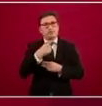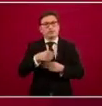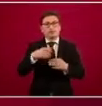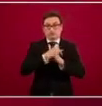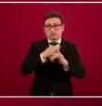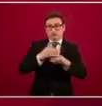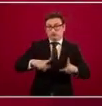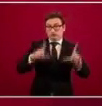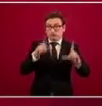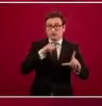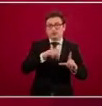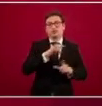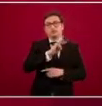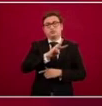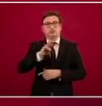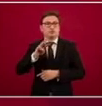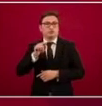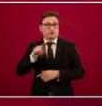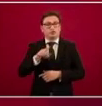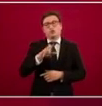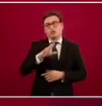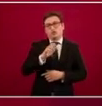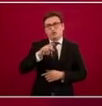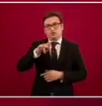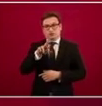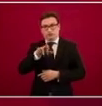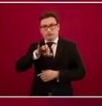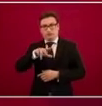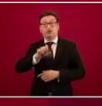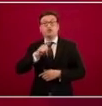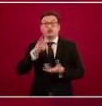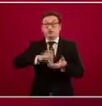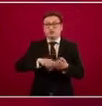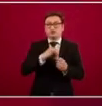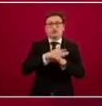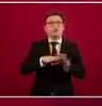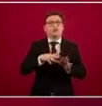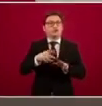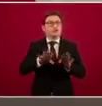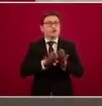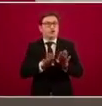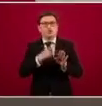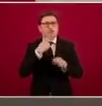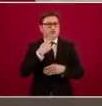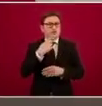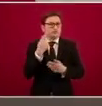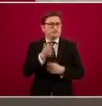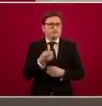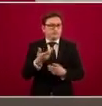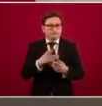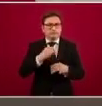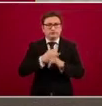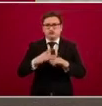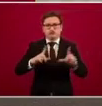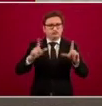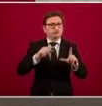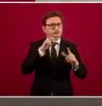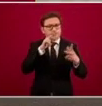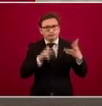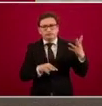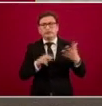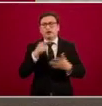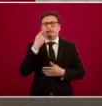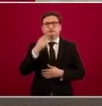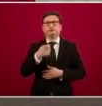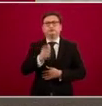today we will be presenting some other materials that are for spreading